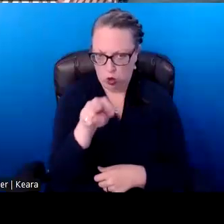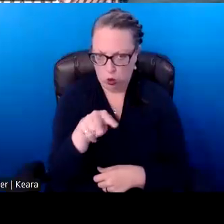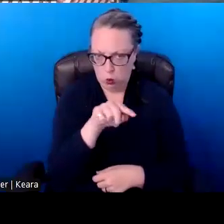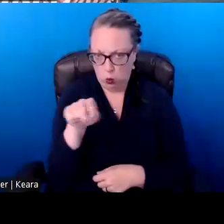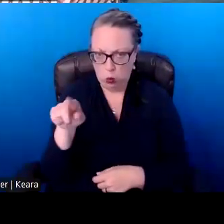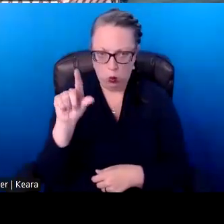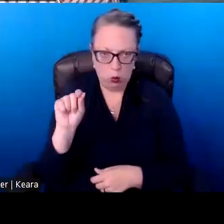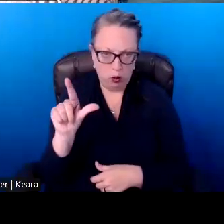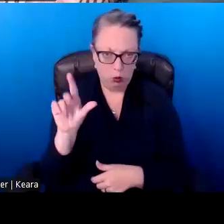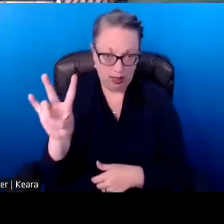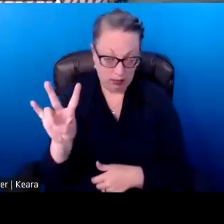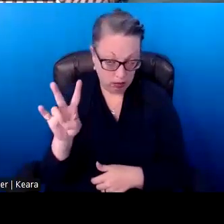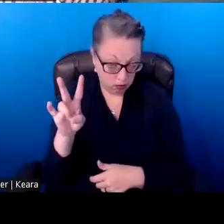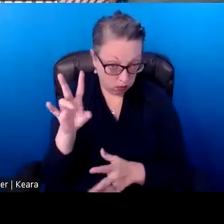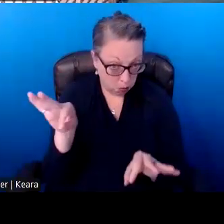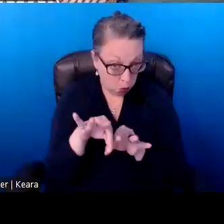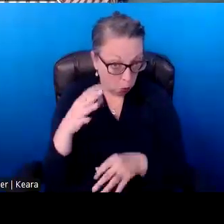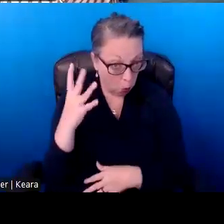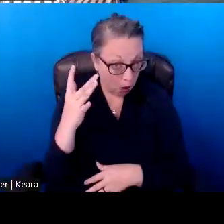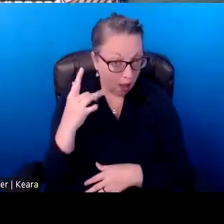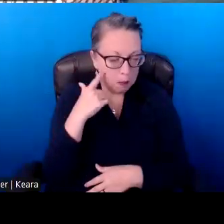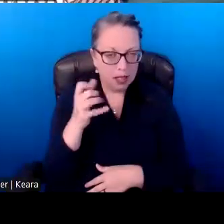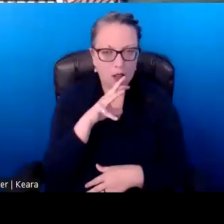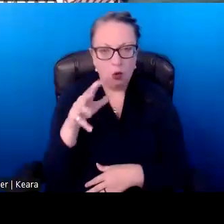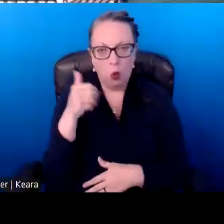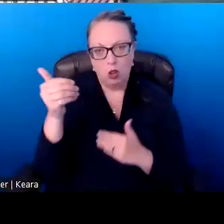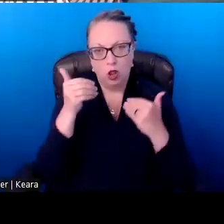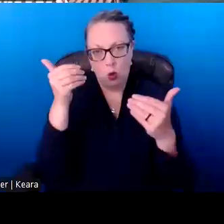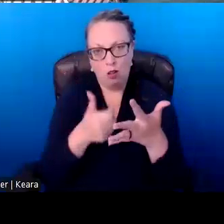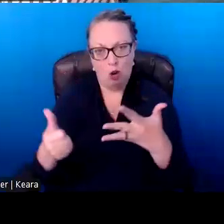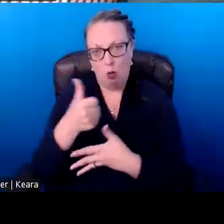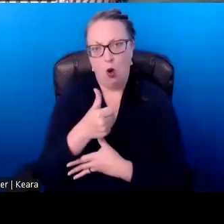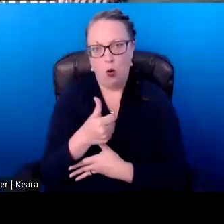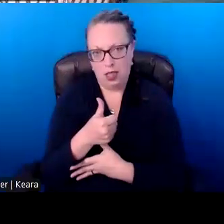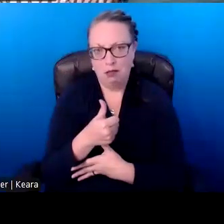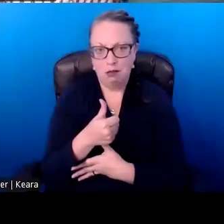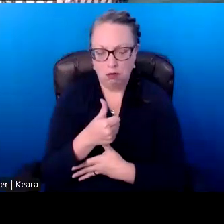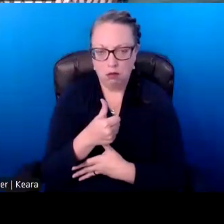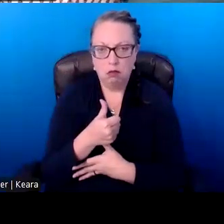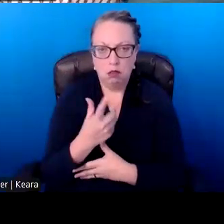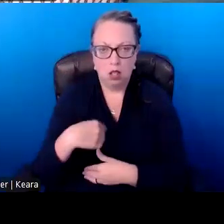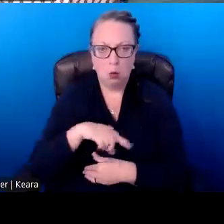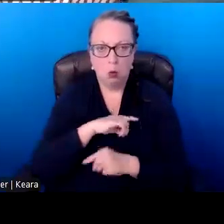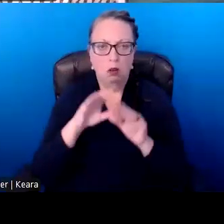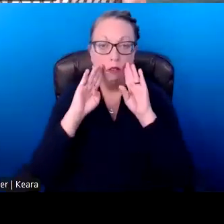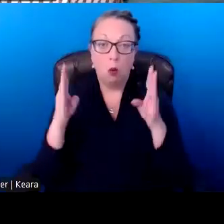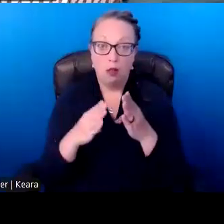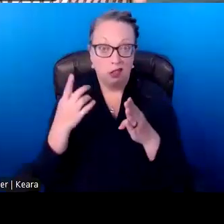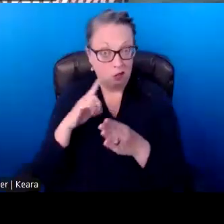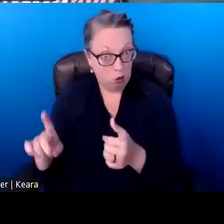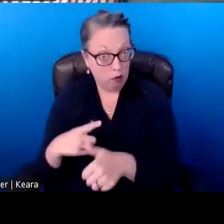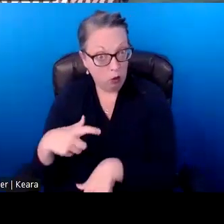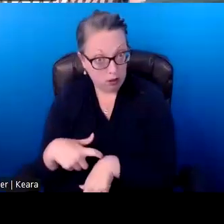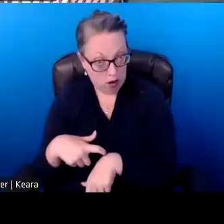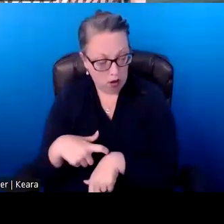why is this important? Because first of all, older adults are a priority, and that we are focusing for the first time. I